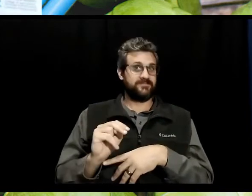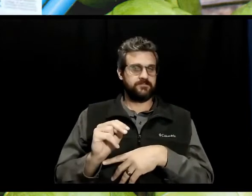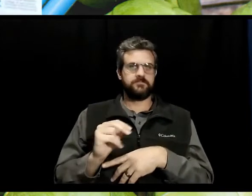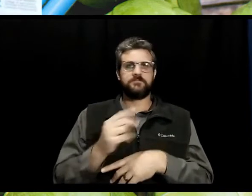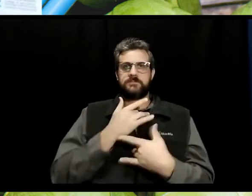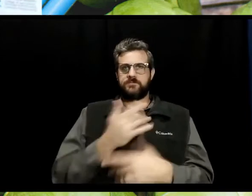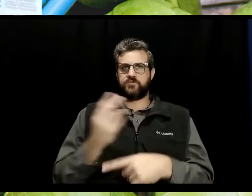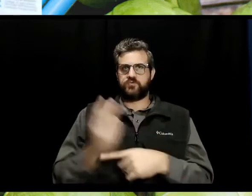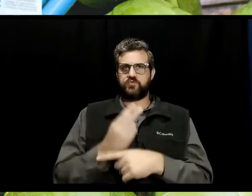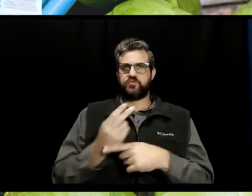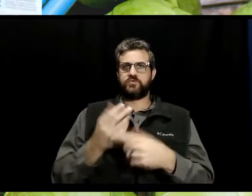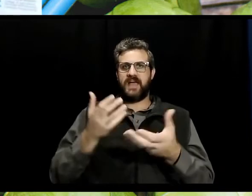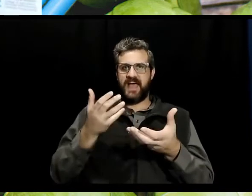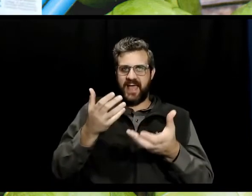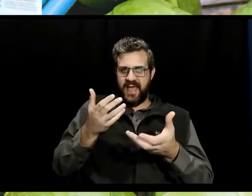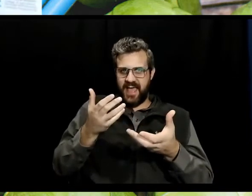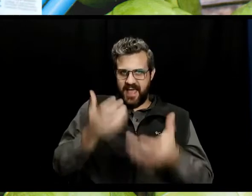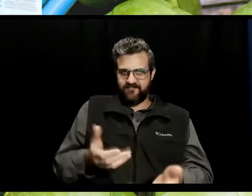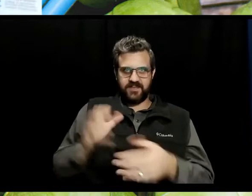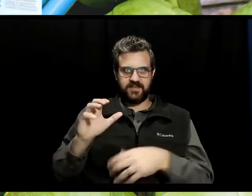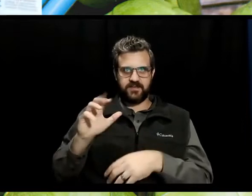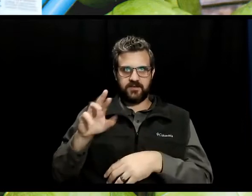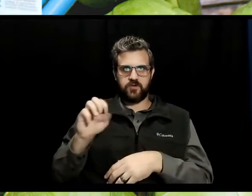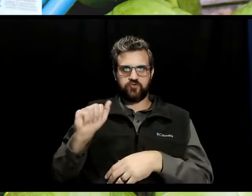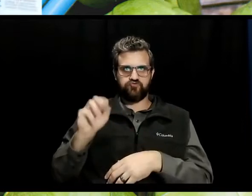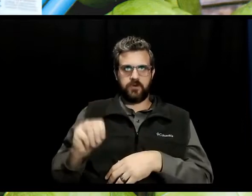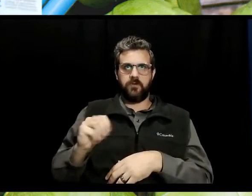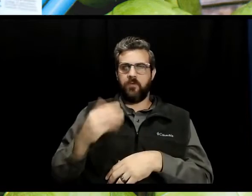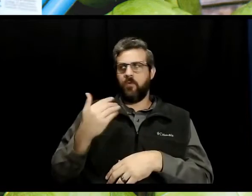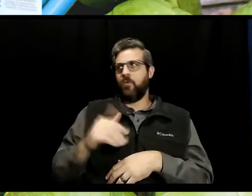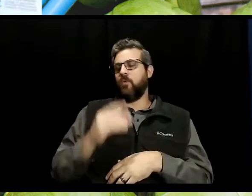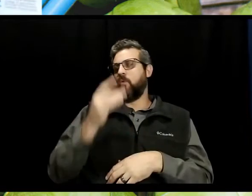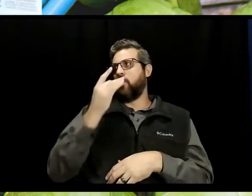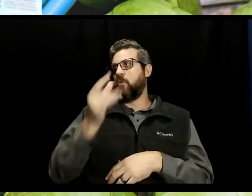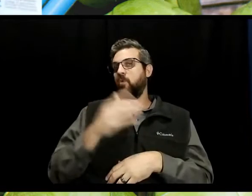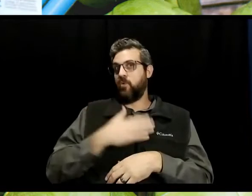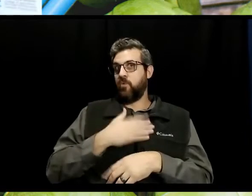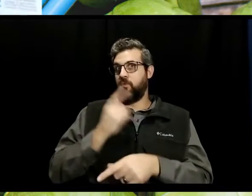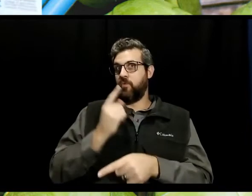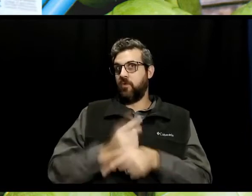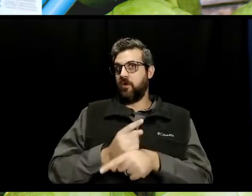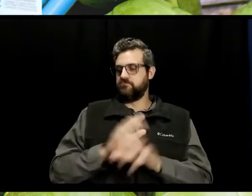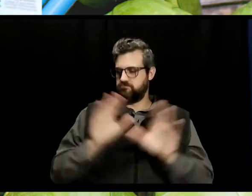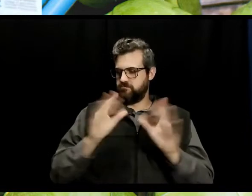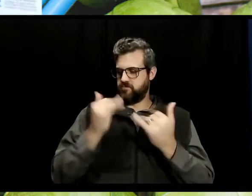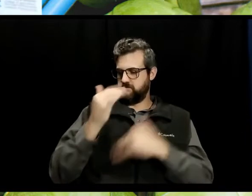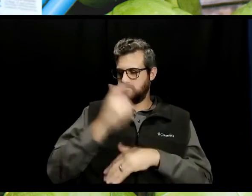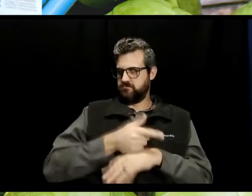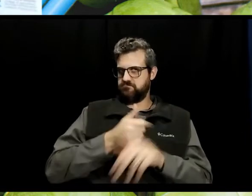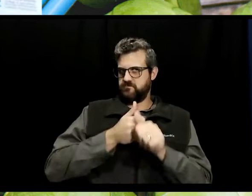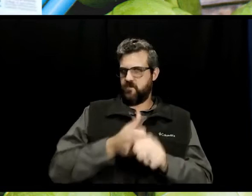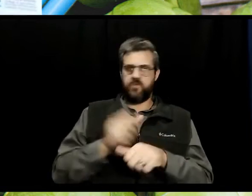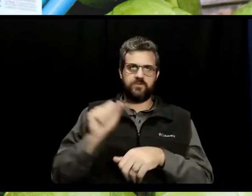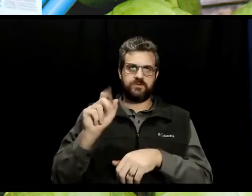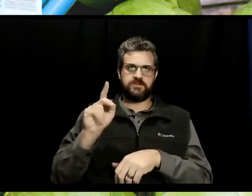uses heavy cream. And while that is so delicious, we are sticking with skim milk